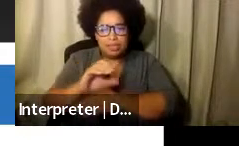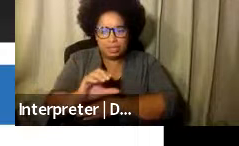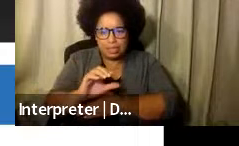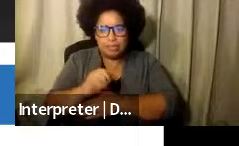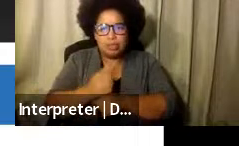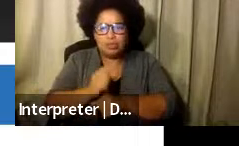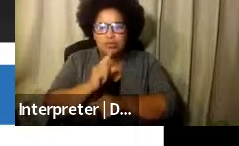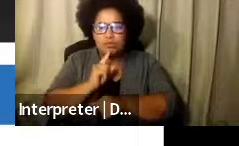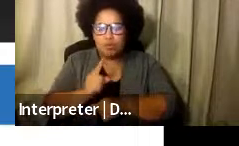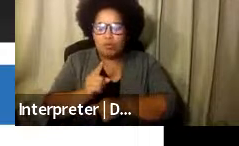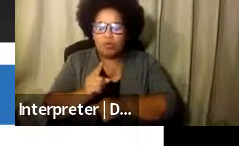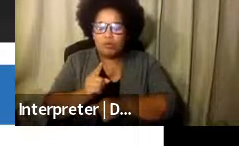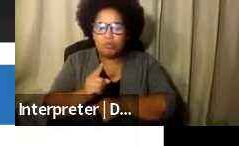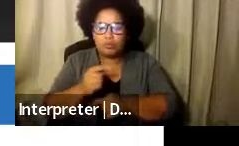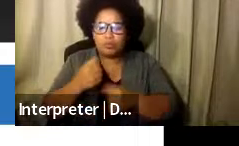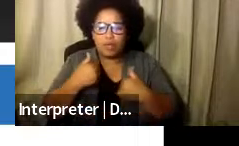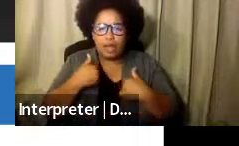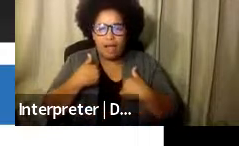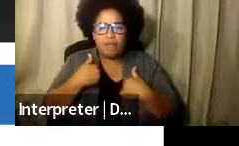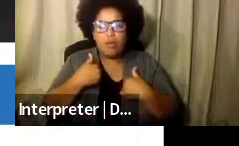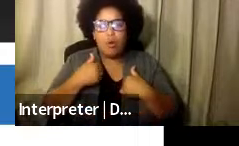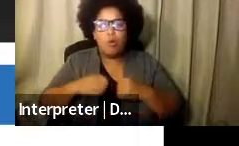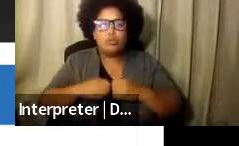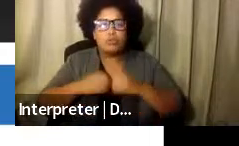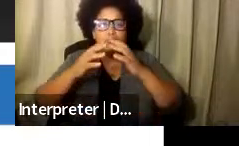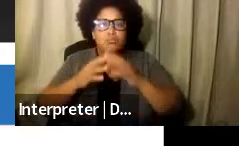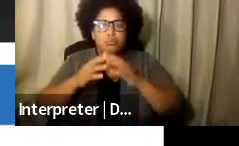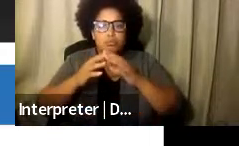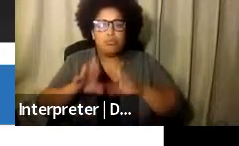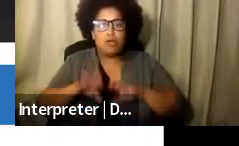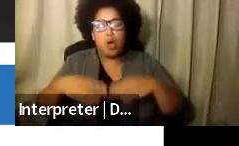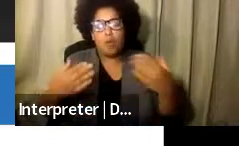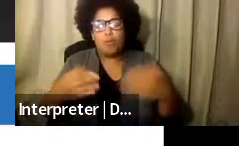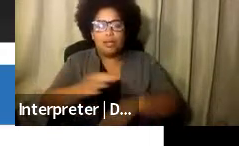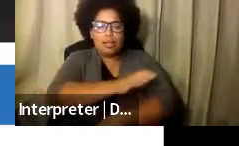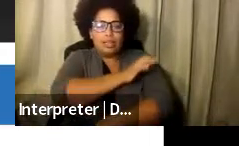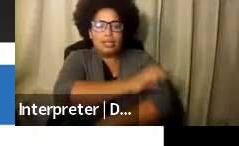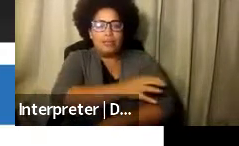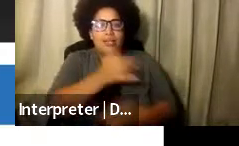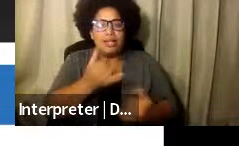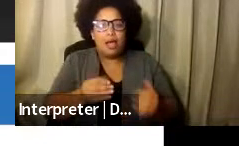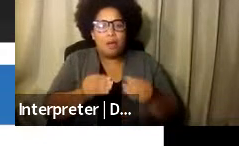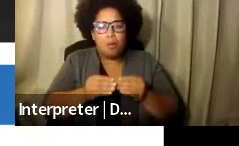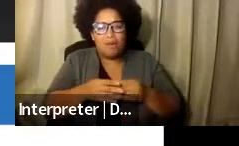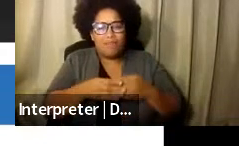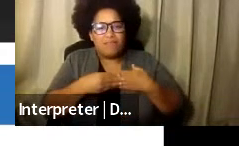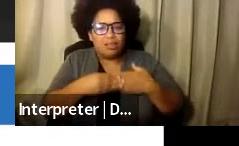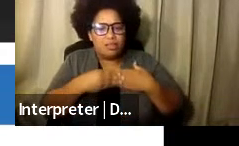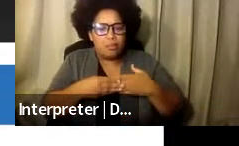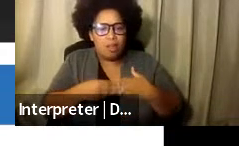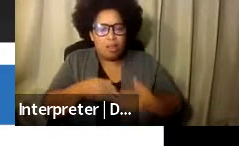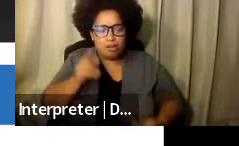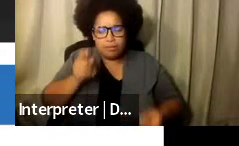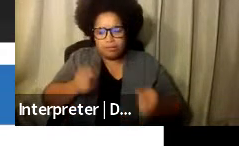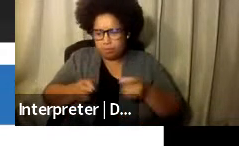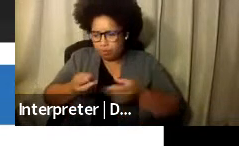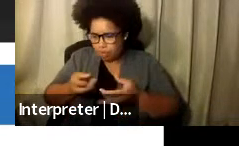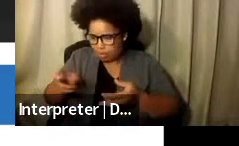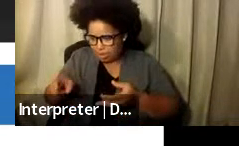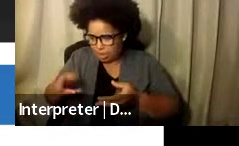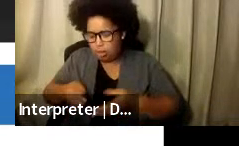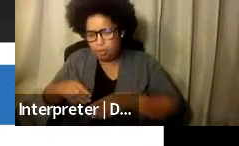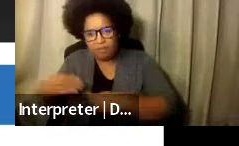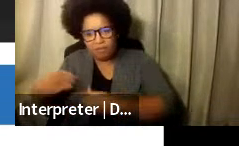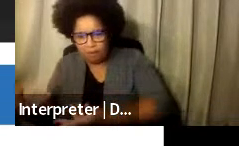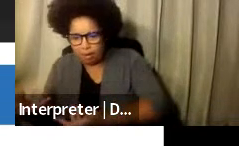sure there's, you know, those pop-up clinics. But I think we're just becoming more nimble and really putting the resources where they're needed. And we will